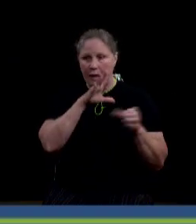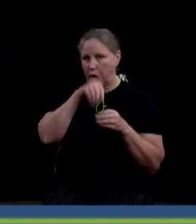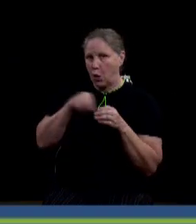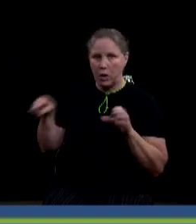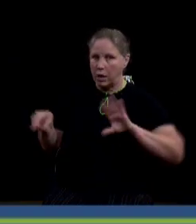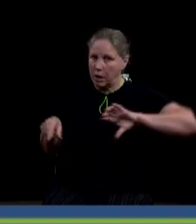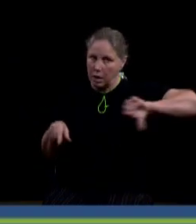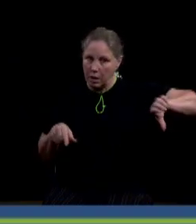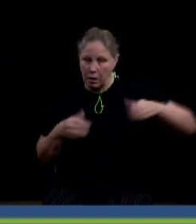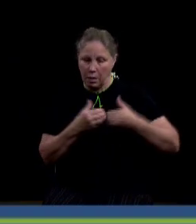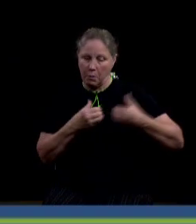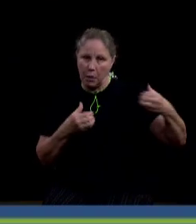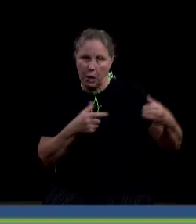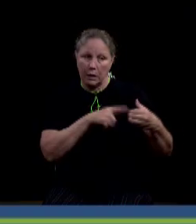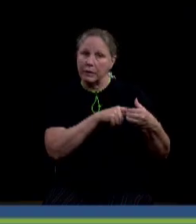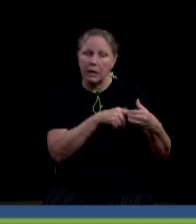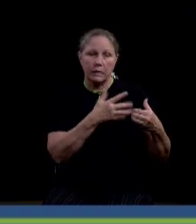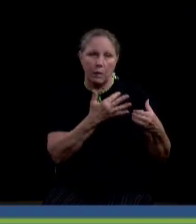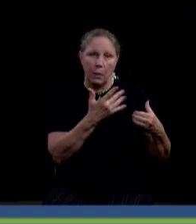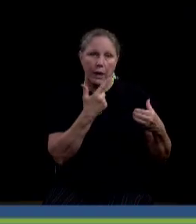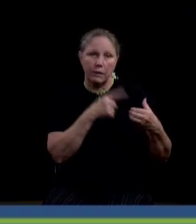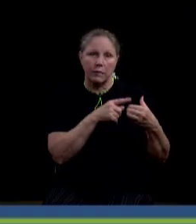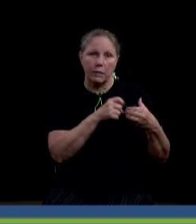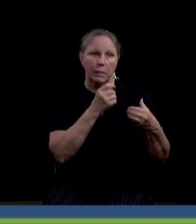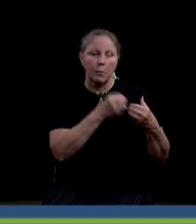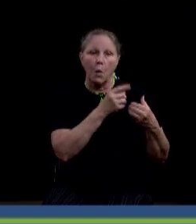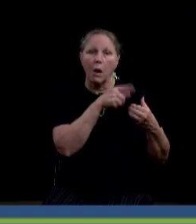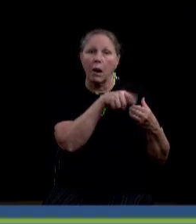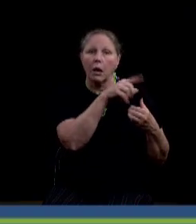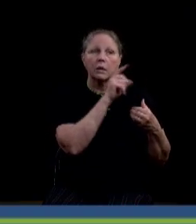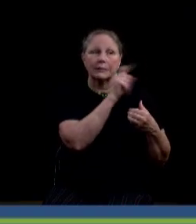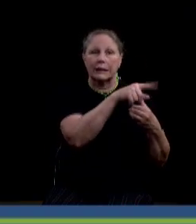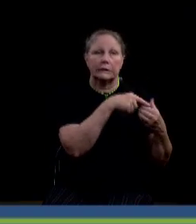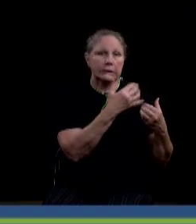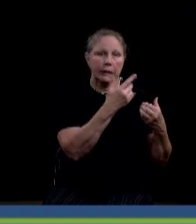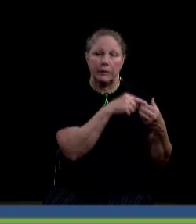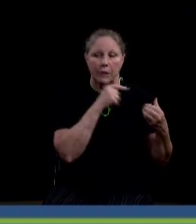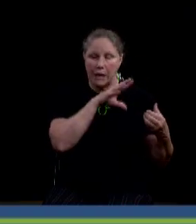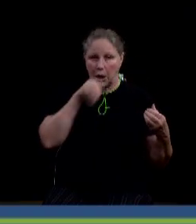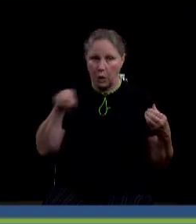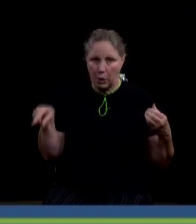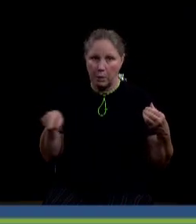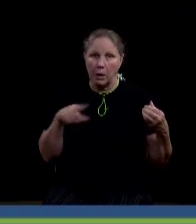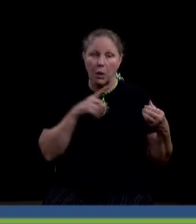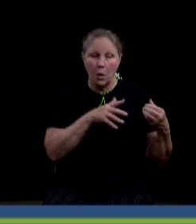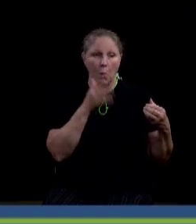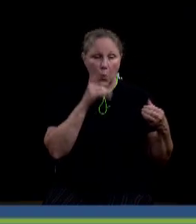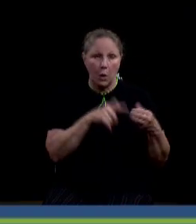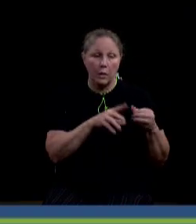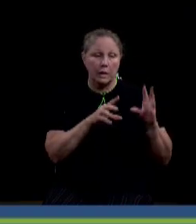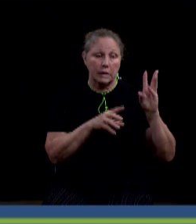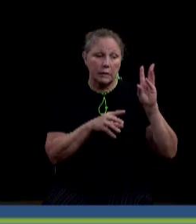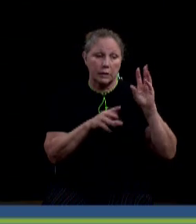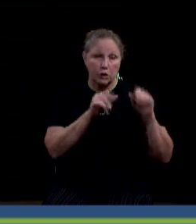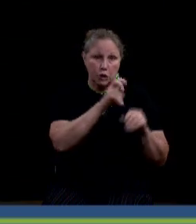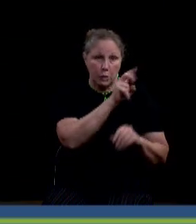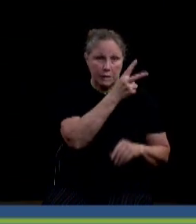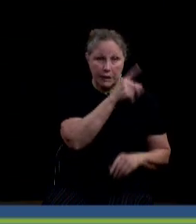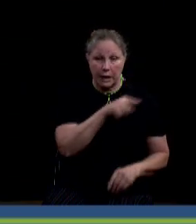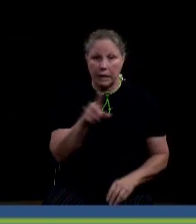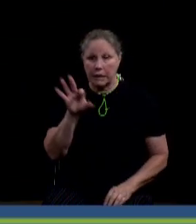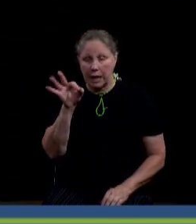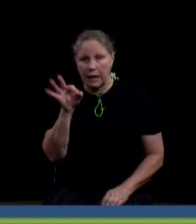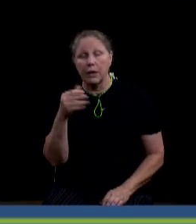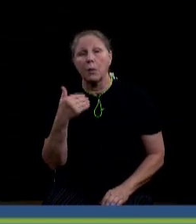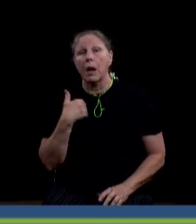pending tests, so that's why it doesn't include it. But you'll note from 6/2 to 6/9, there was a significant increase in